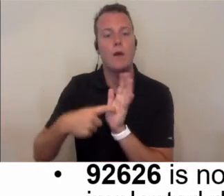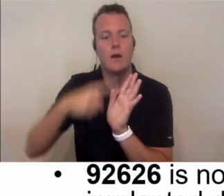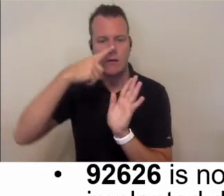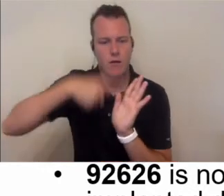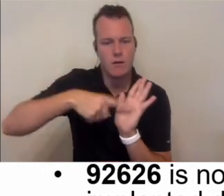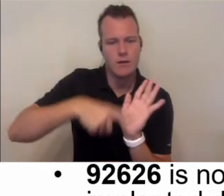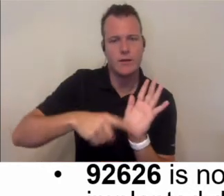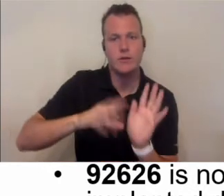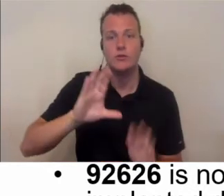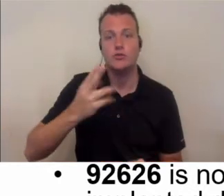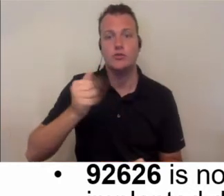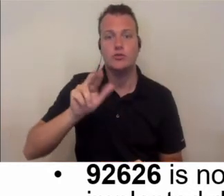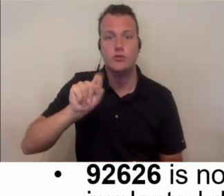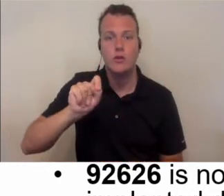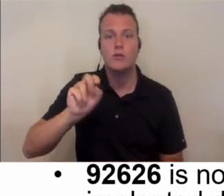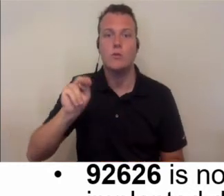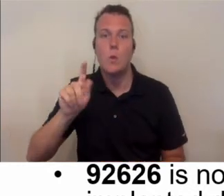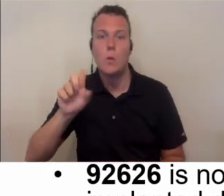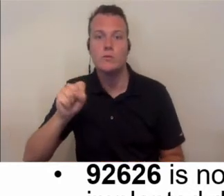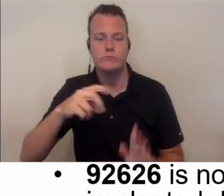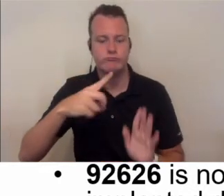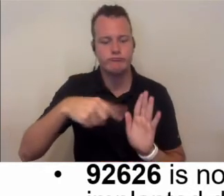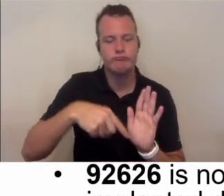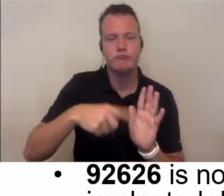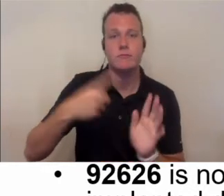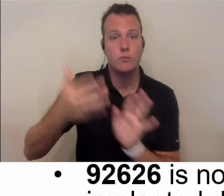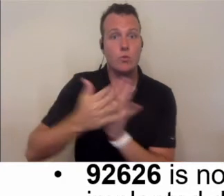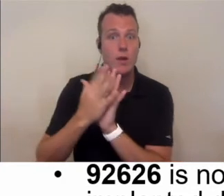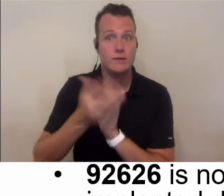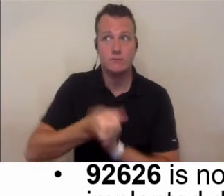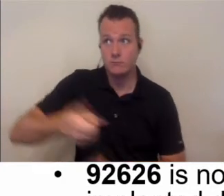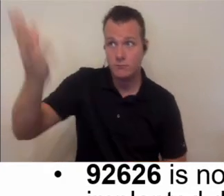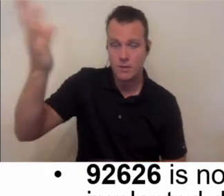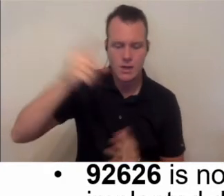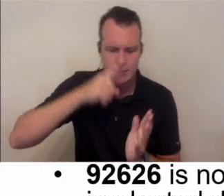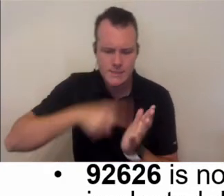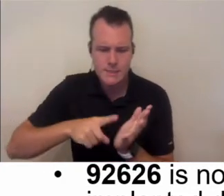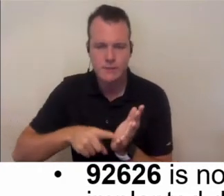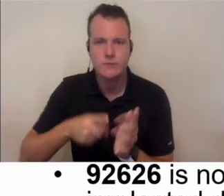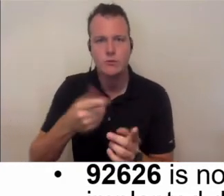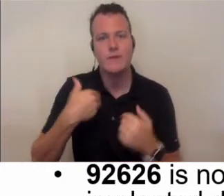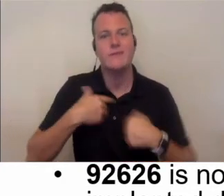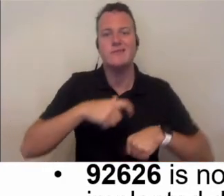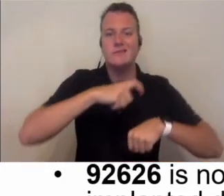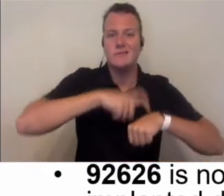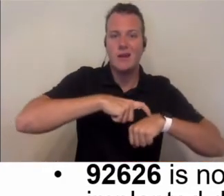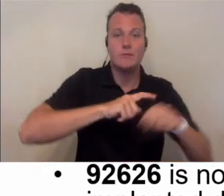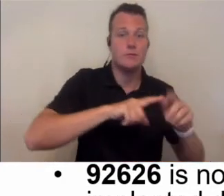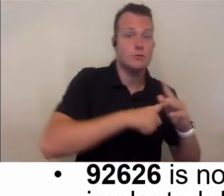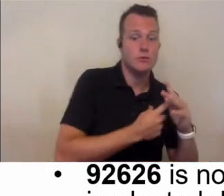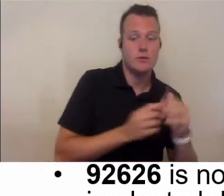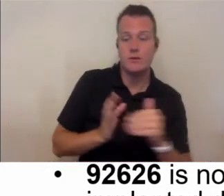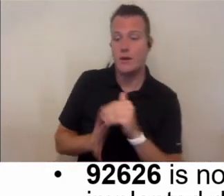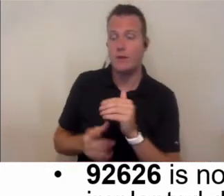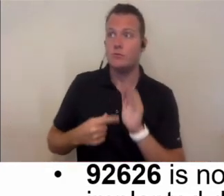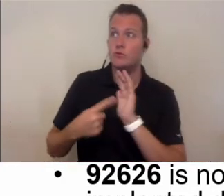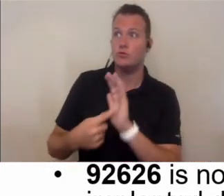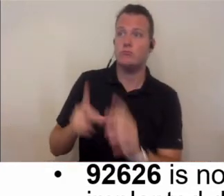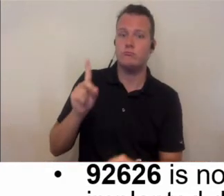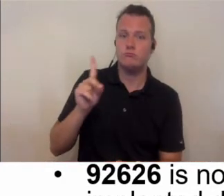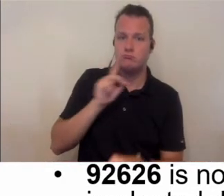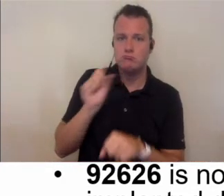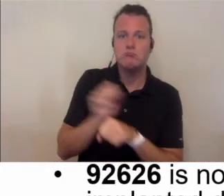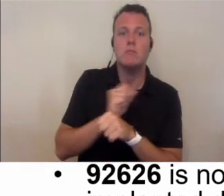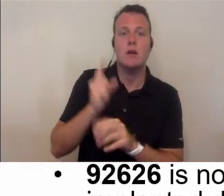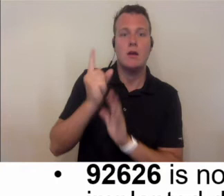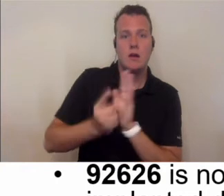and request those from you, then you have that covered to demonstrate you did an hour. If you go